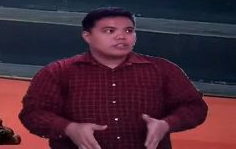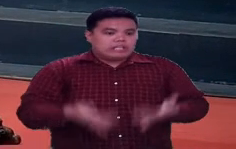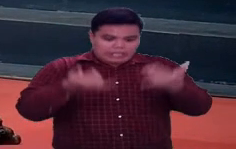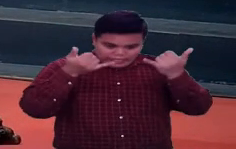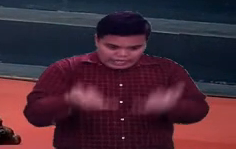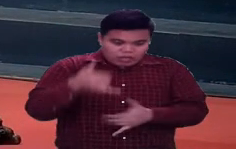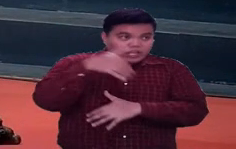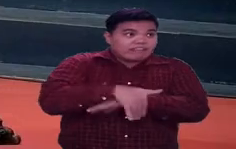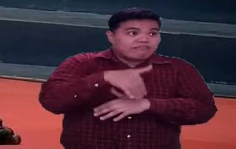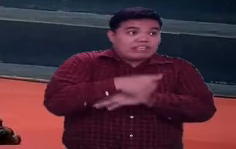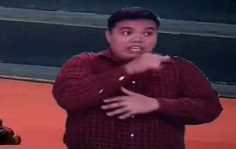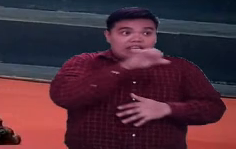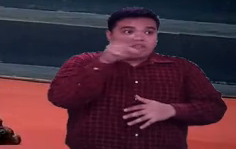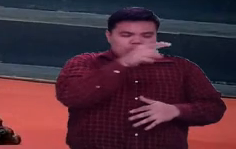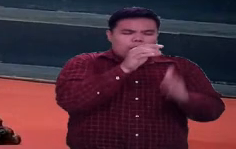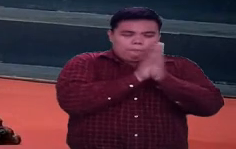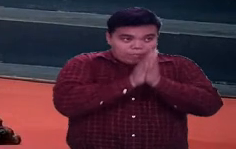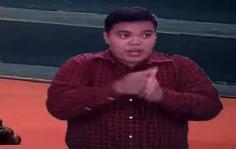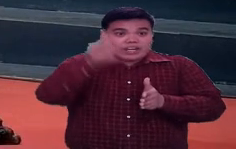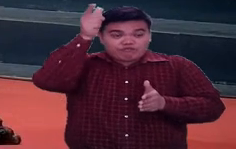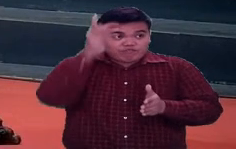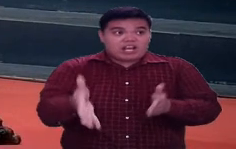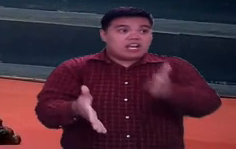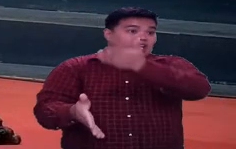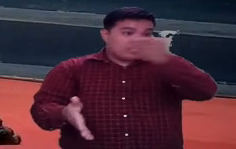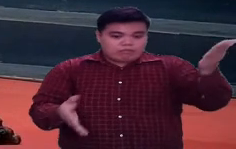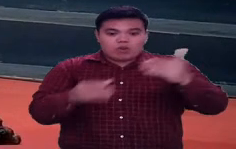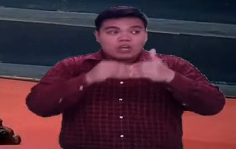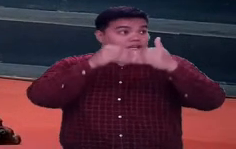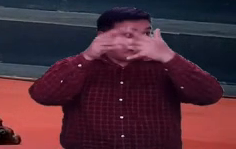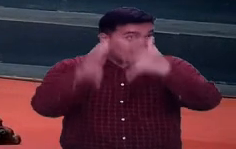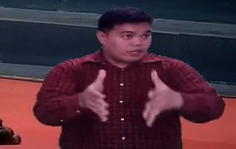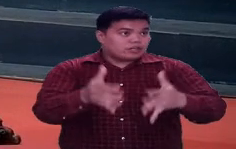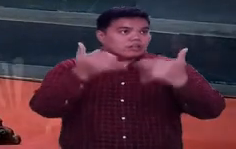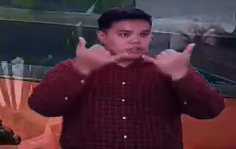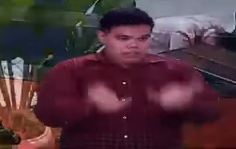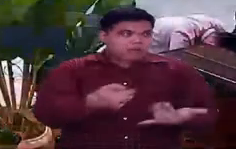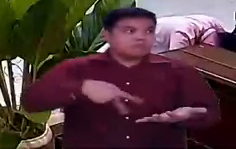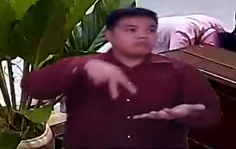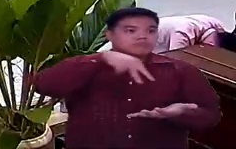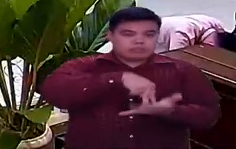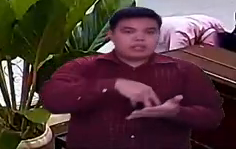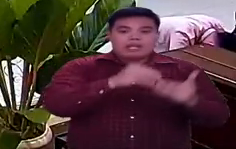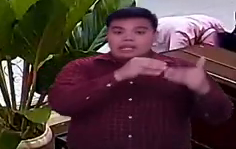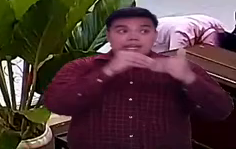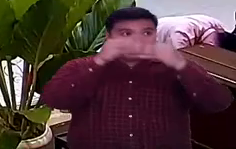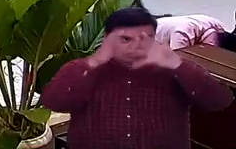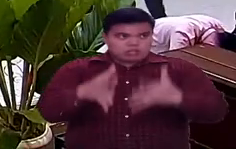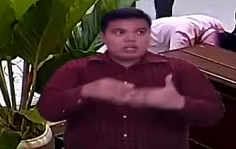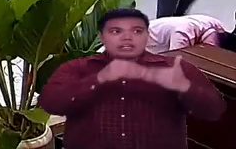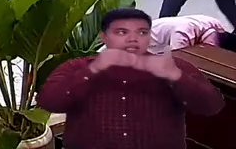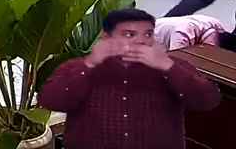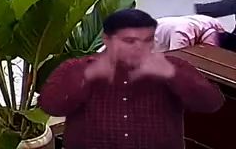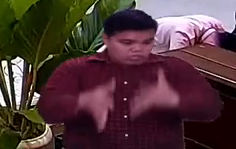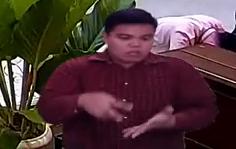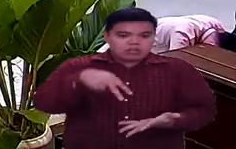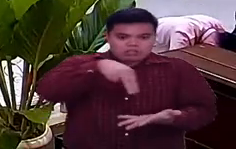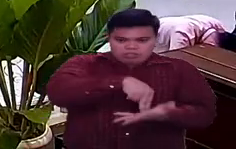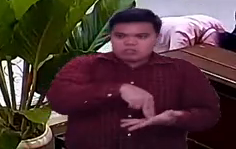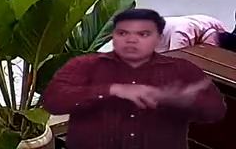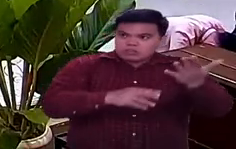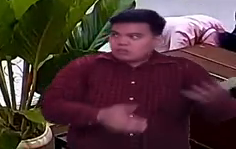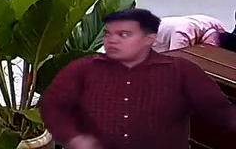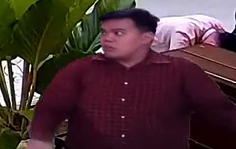The piano plays softly tonight. If you're a pastor, you're a leader. Stand from your seat. Come to the altar right now. You can come up here in